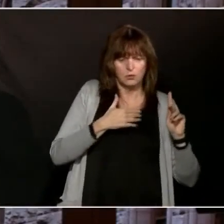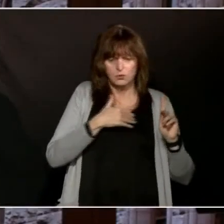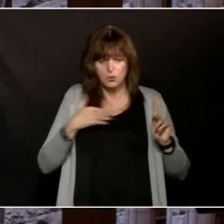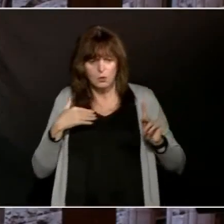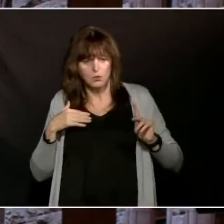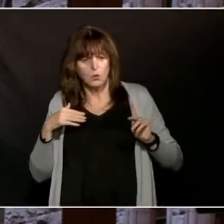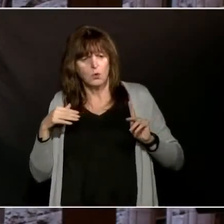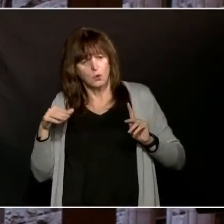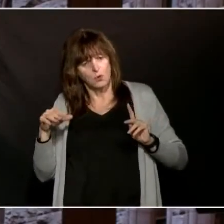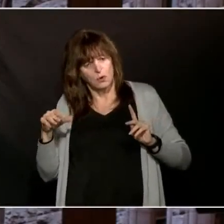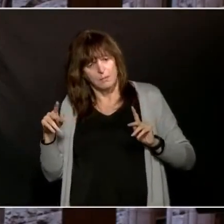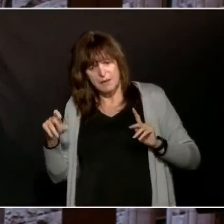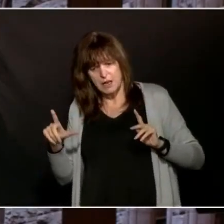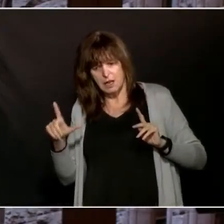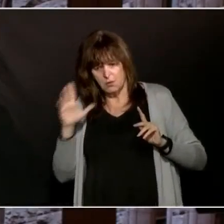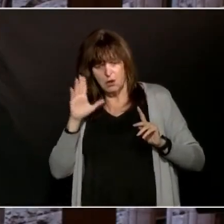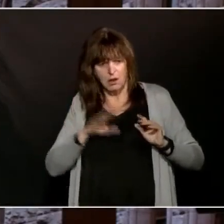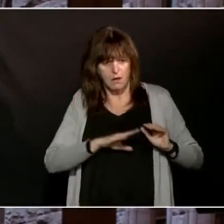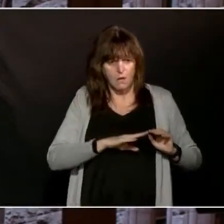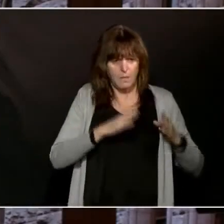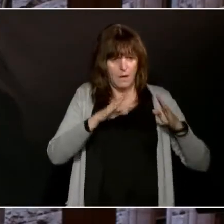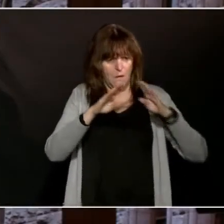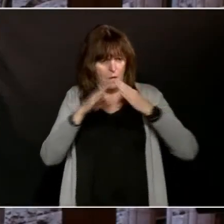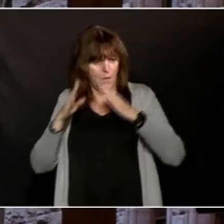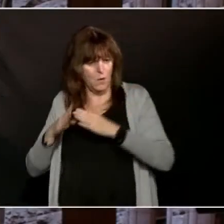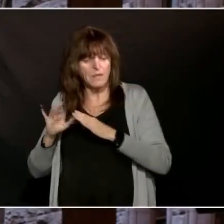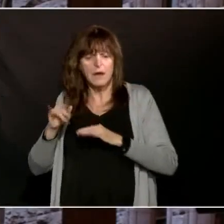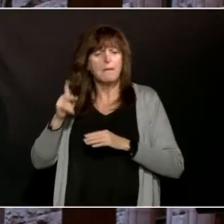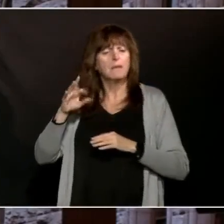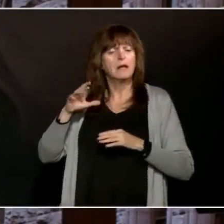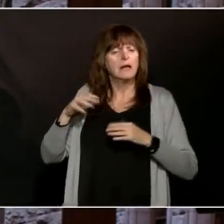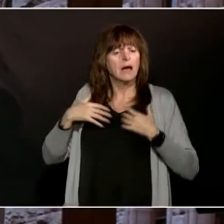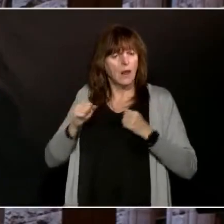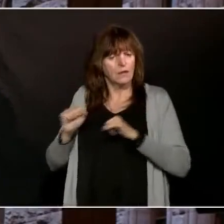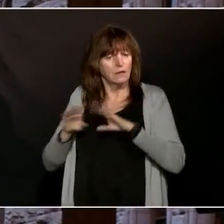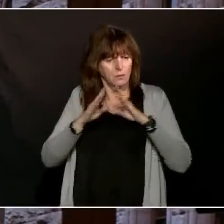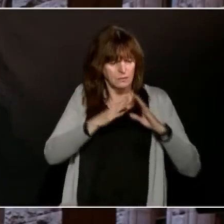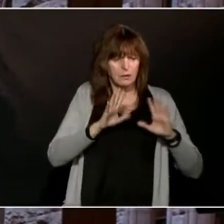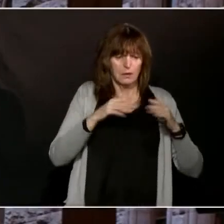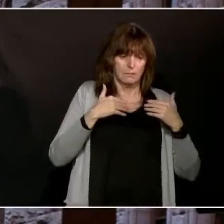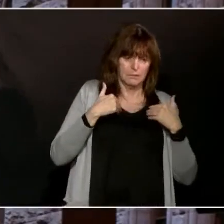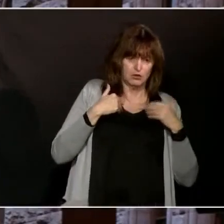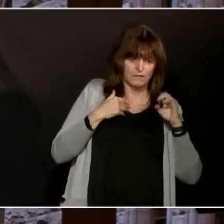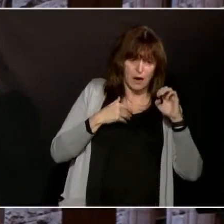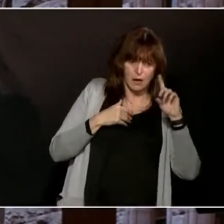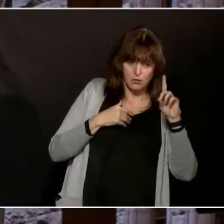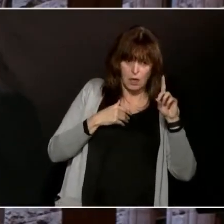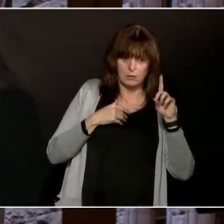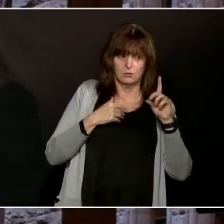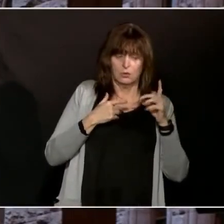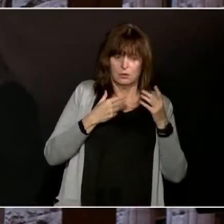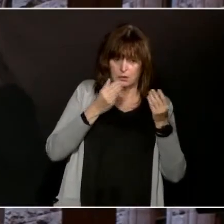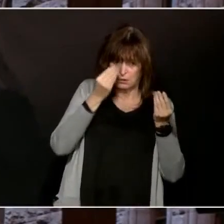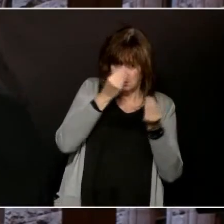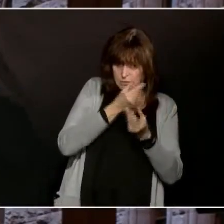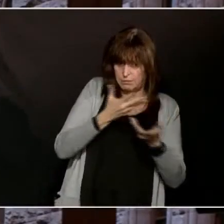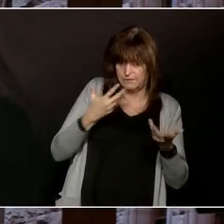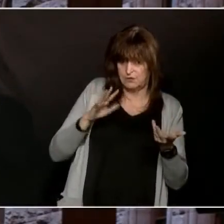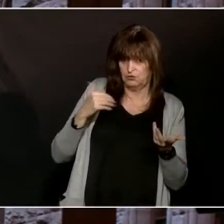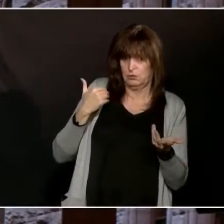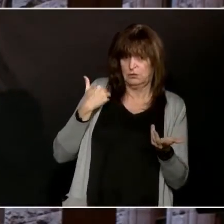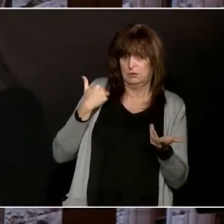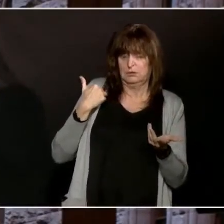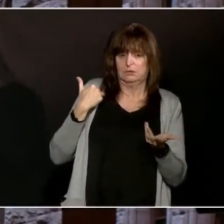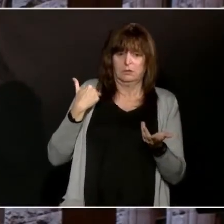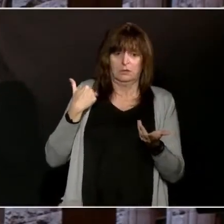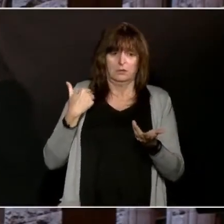that Minister Lecce announced, we announced, that will not have an impact on community spread. Yet, the amount of community activity still has a potential